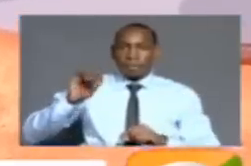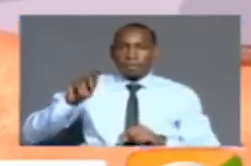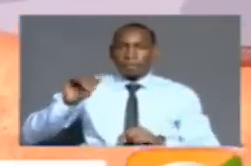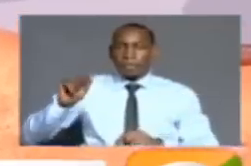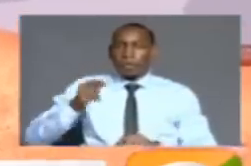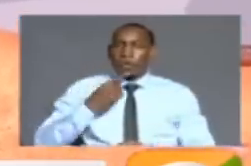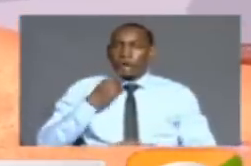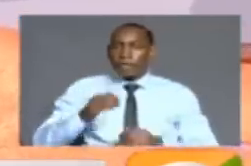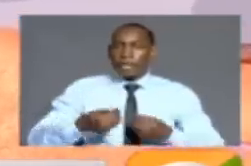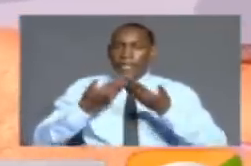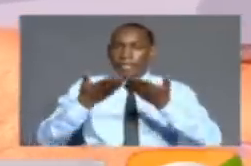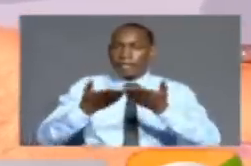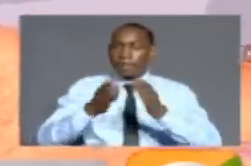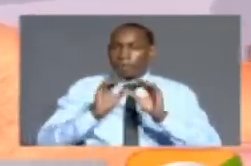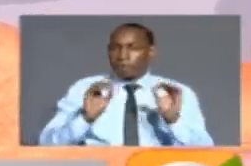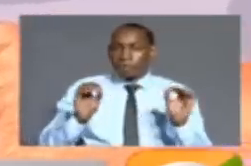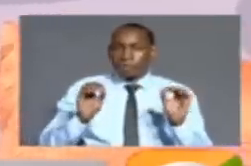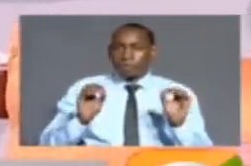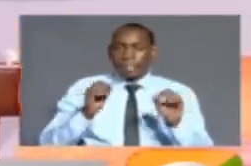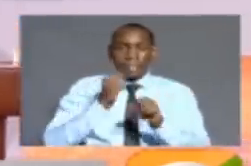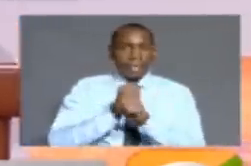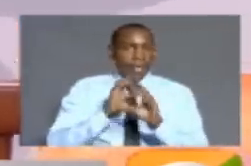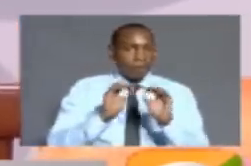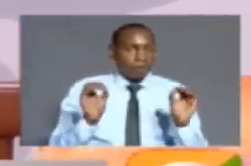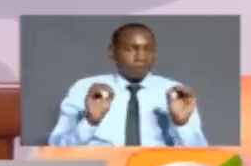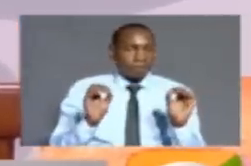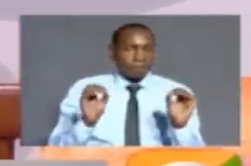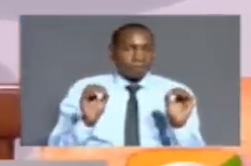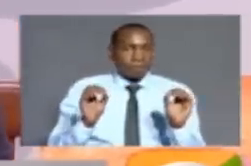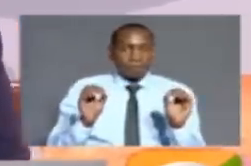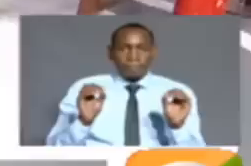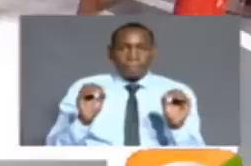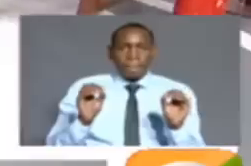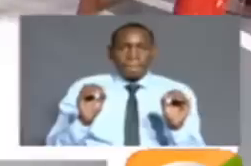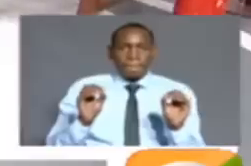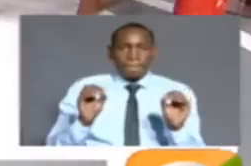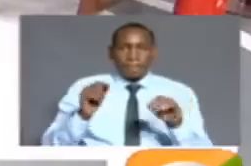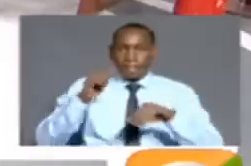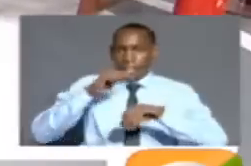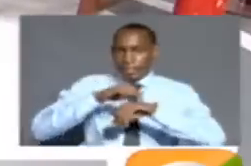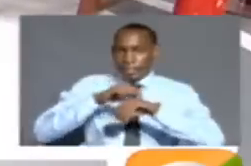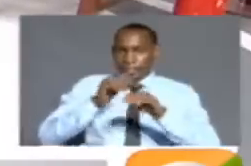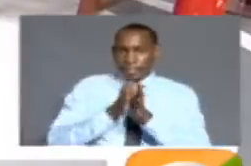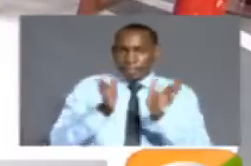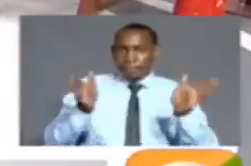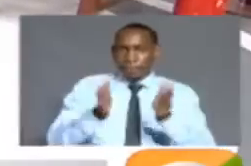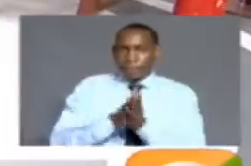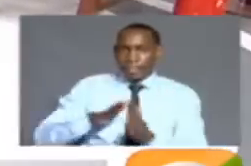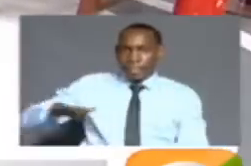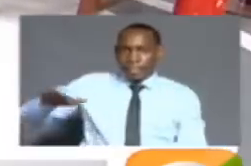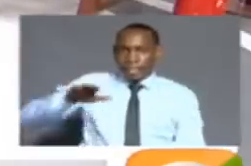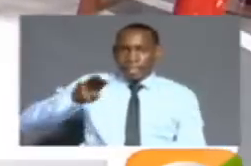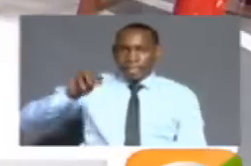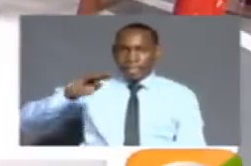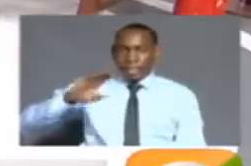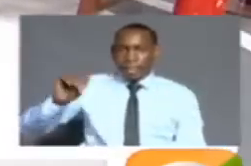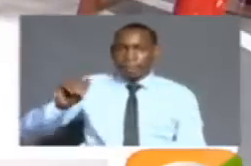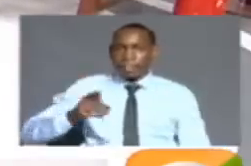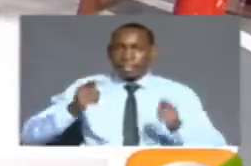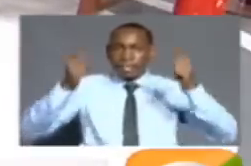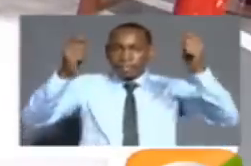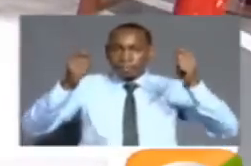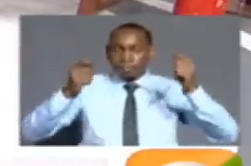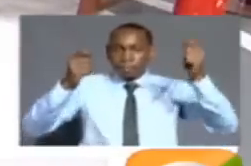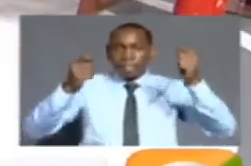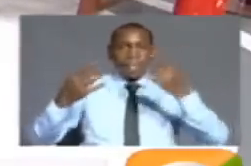issued, you know, was never effected? Yeah. Guys. And then you have when the public and the area MCA comes out to demonstrate right. against it, they are